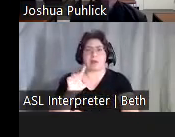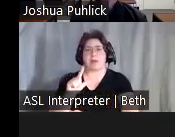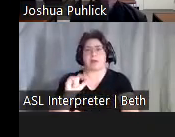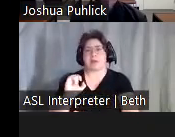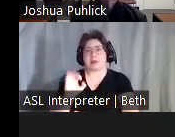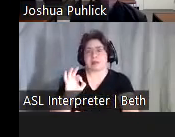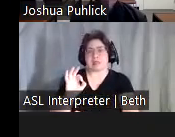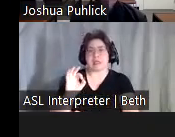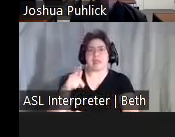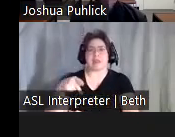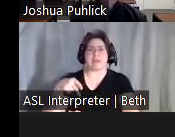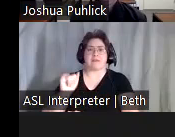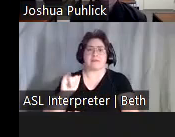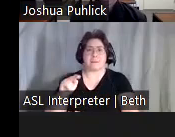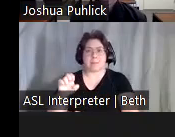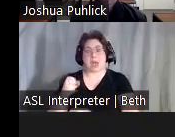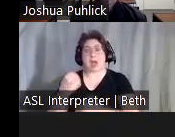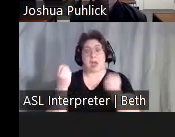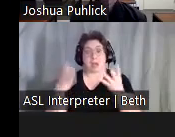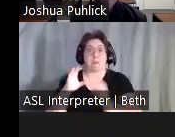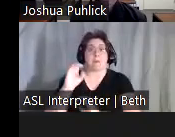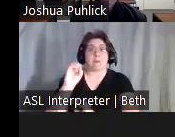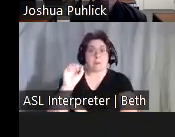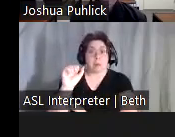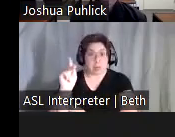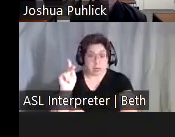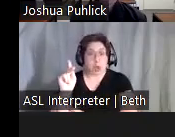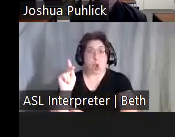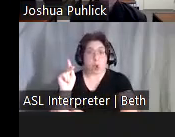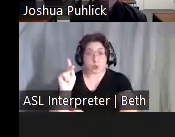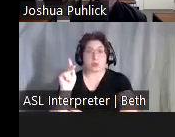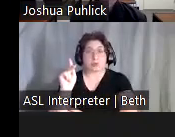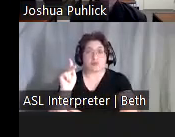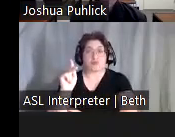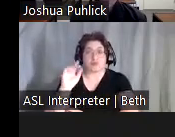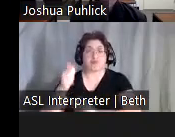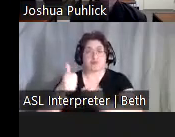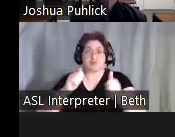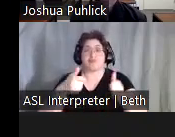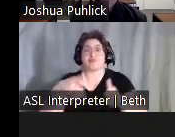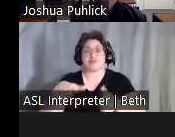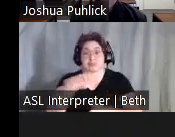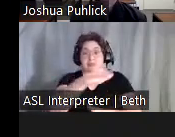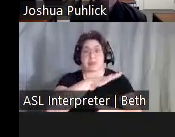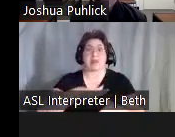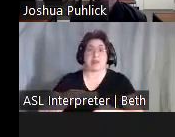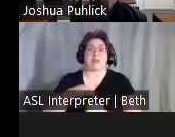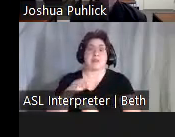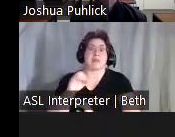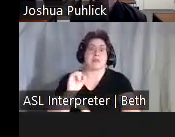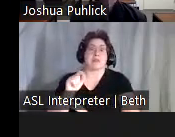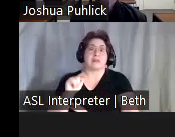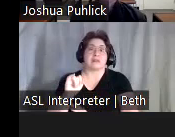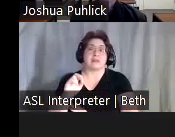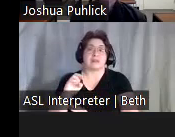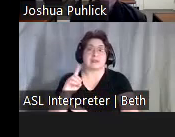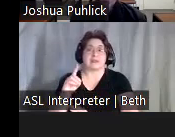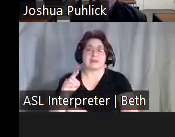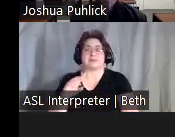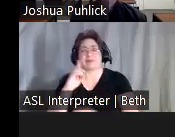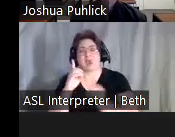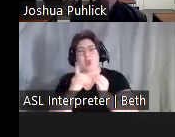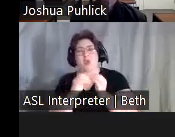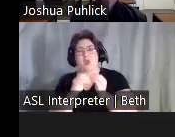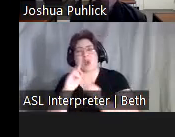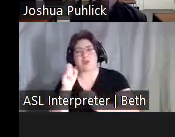oak species do occur within these stands. So, yeah. I'm going to ask one more general question.